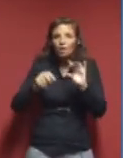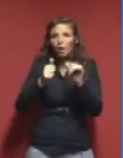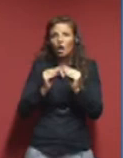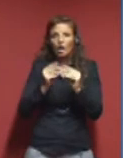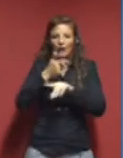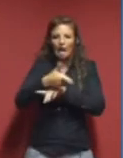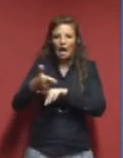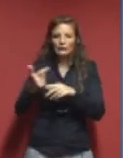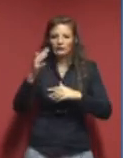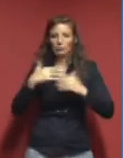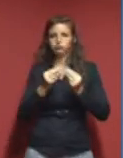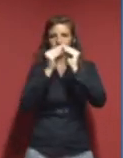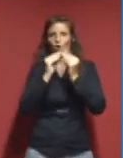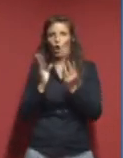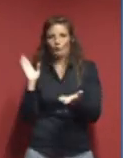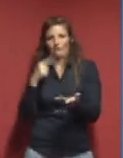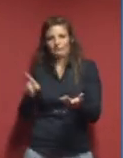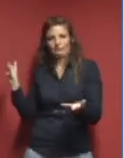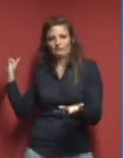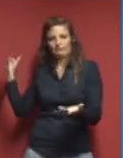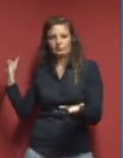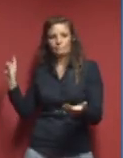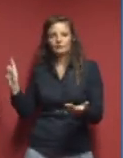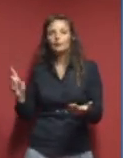Looks like that as physical parts.